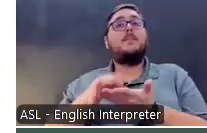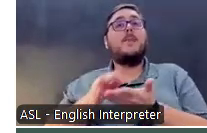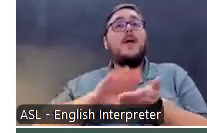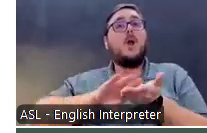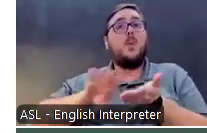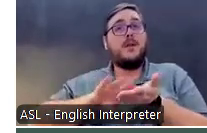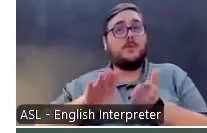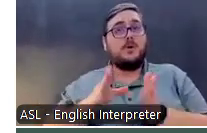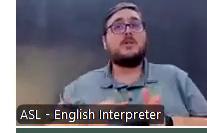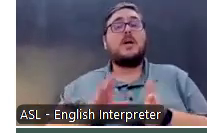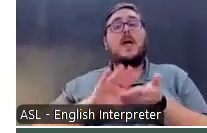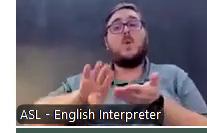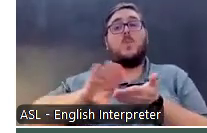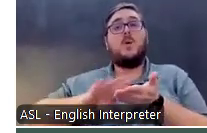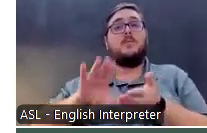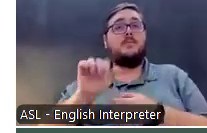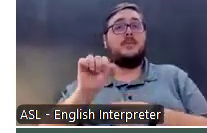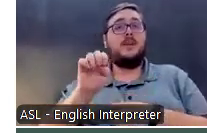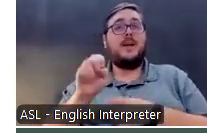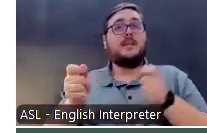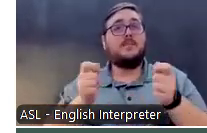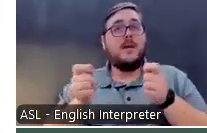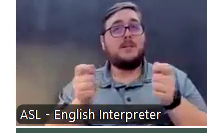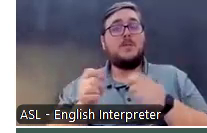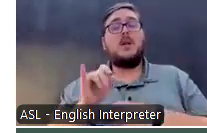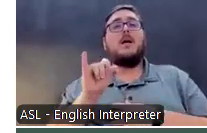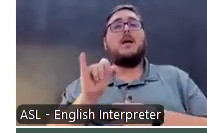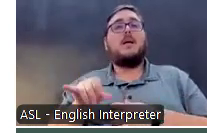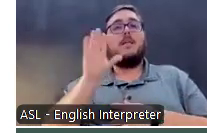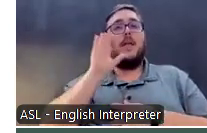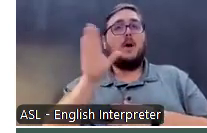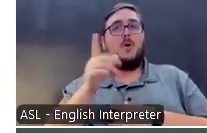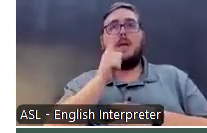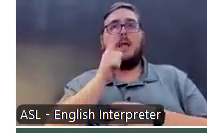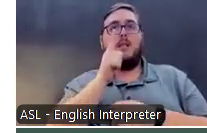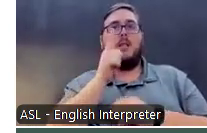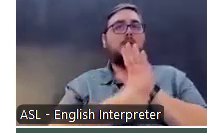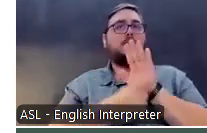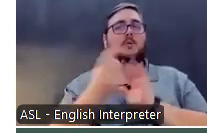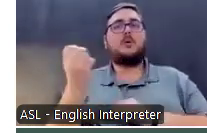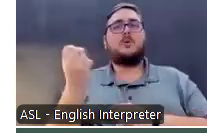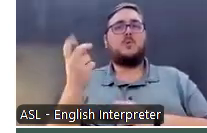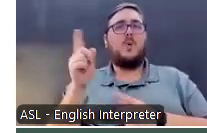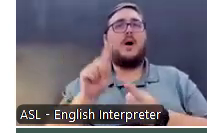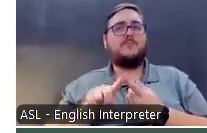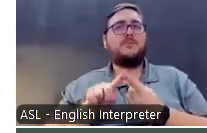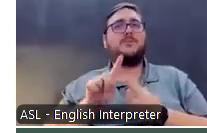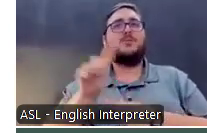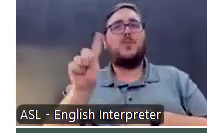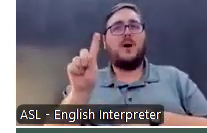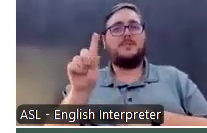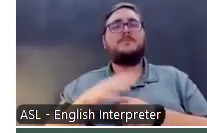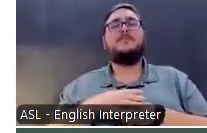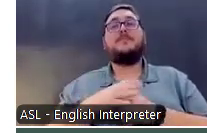Management. And this will be also during the lunch hour from 12 to 1. So we hope you will join us for that information then.